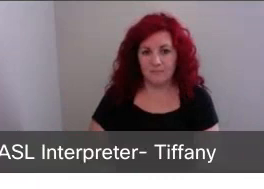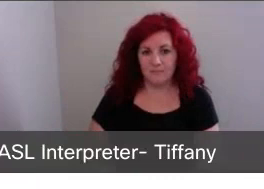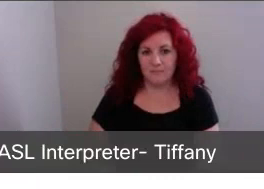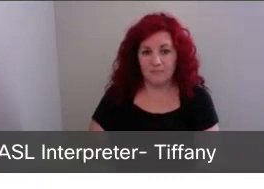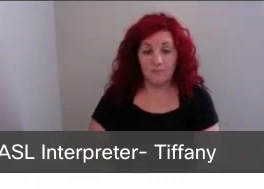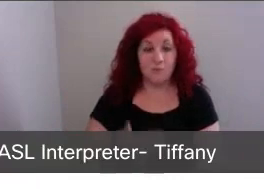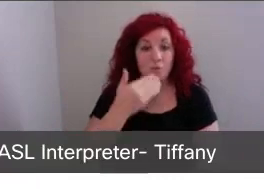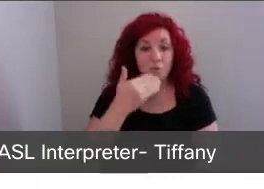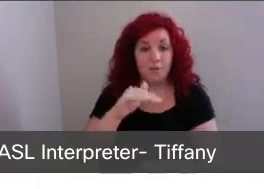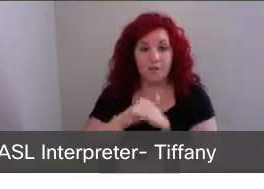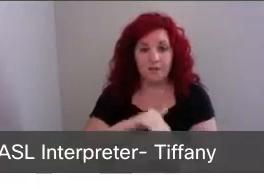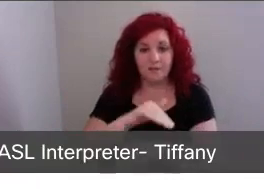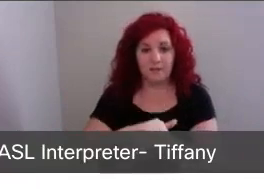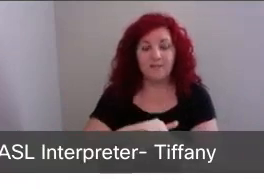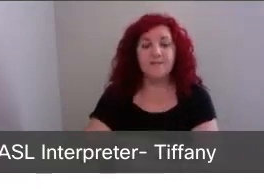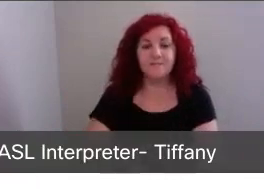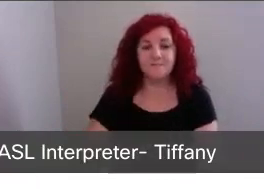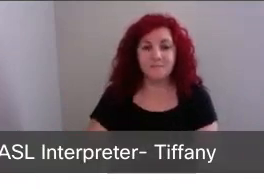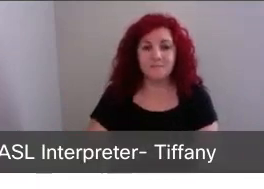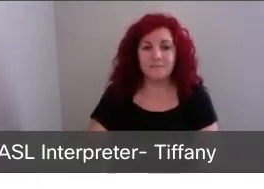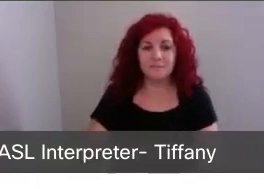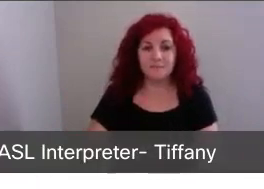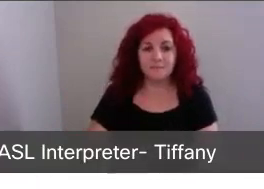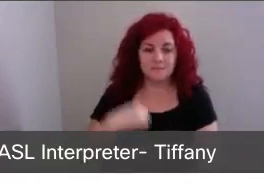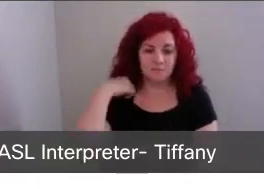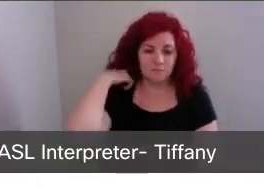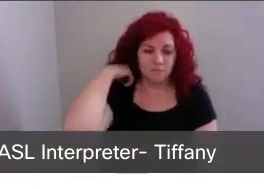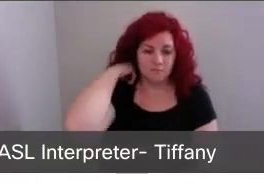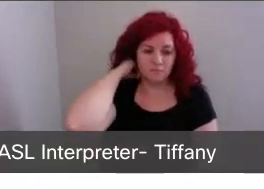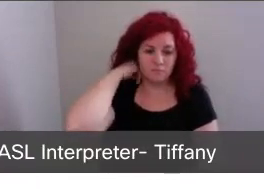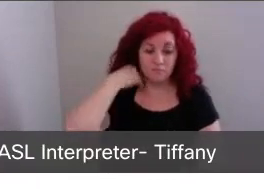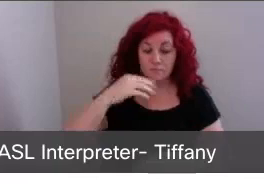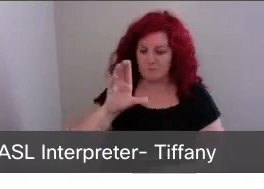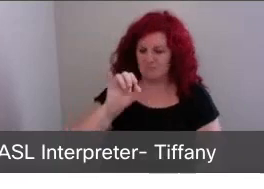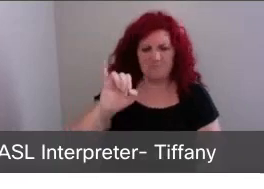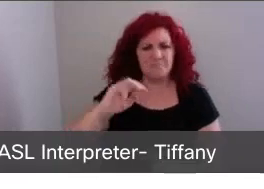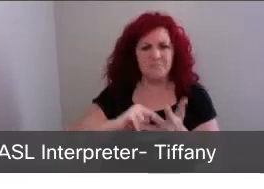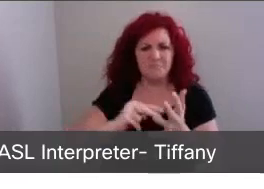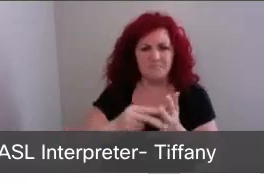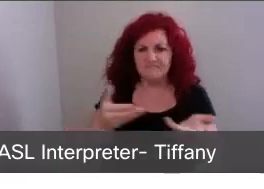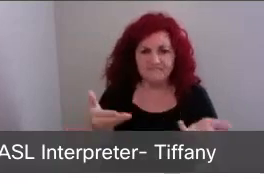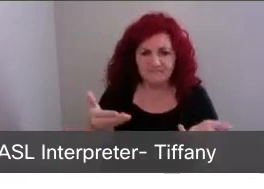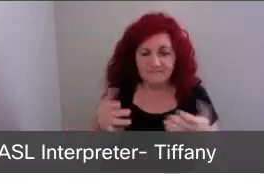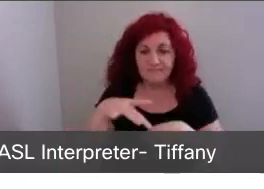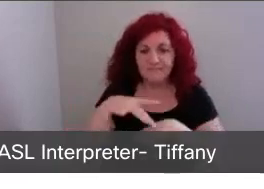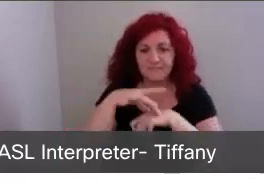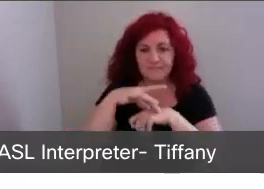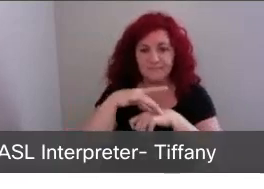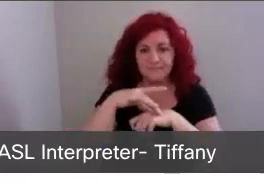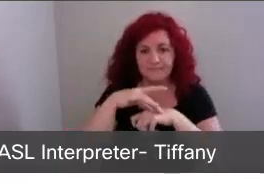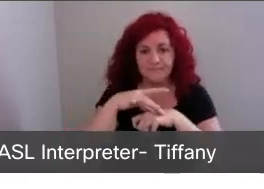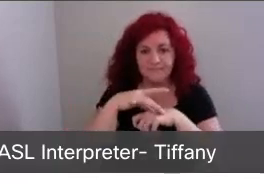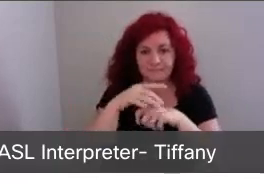Good evening. So, what is a community of interest? It is a geographic